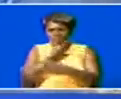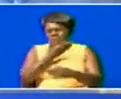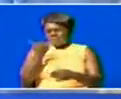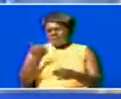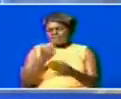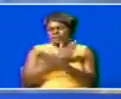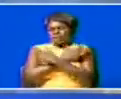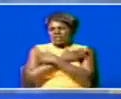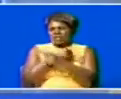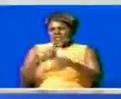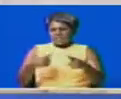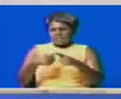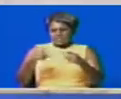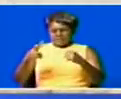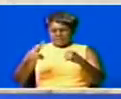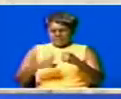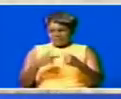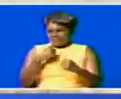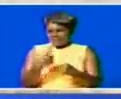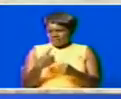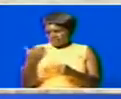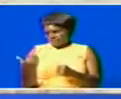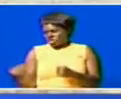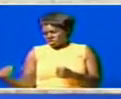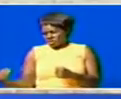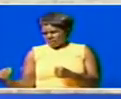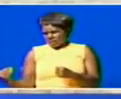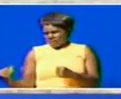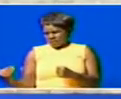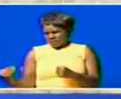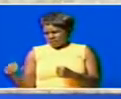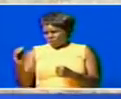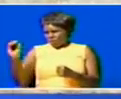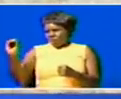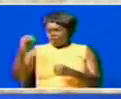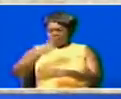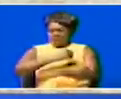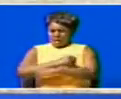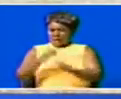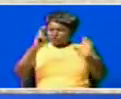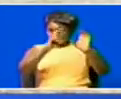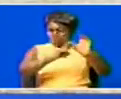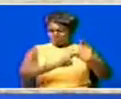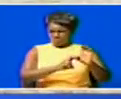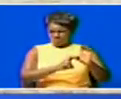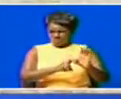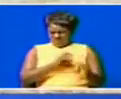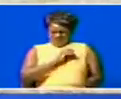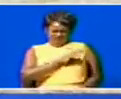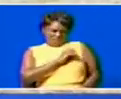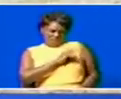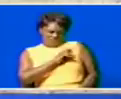of 7 years recalls. Most of the young children, especially in baby class, when they join us, they fear